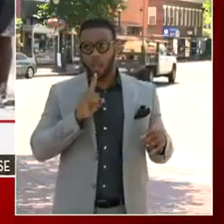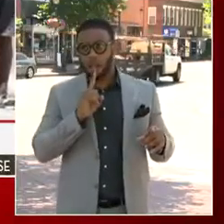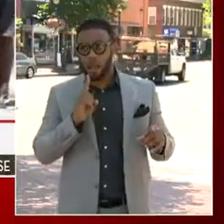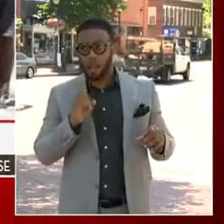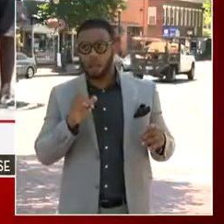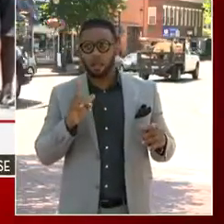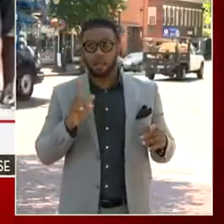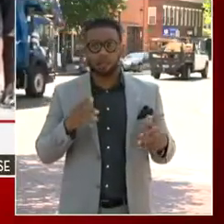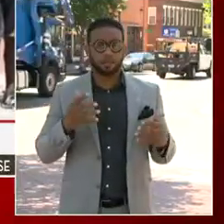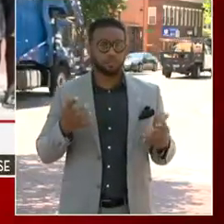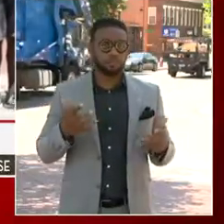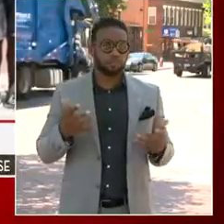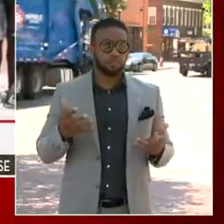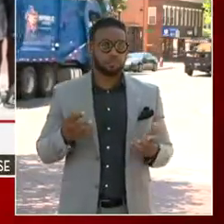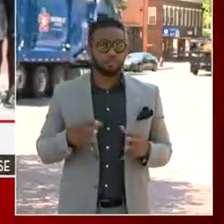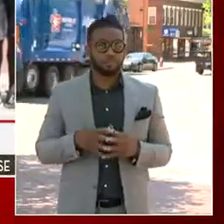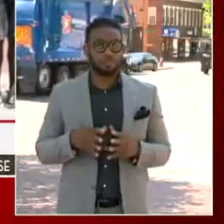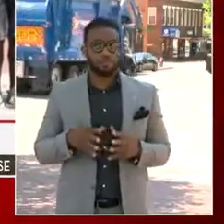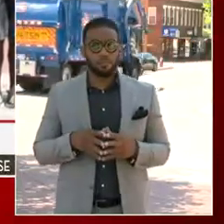are